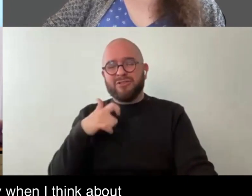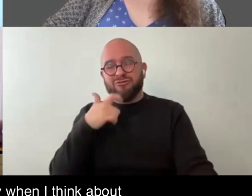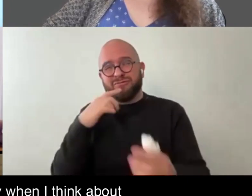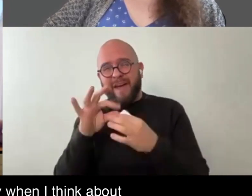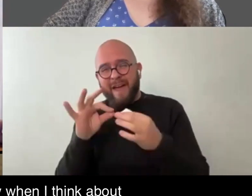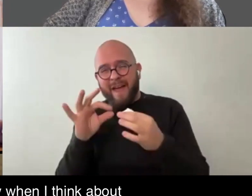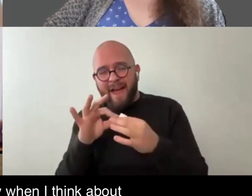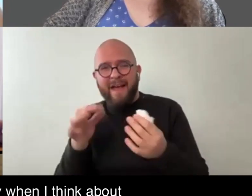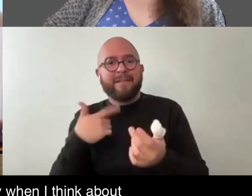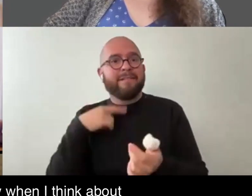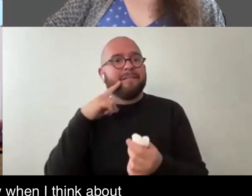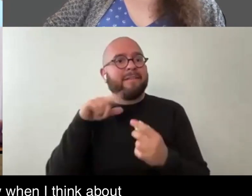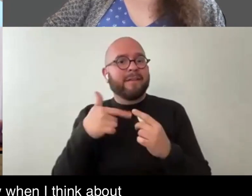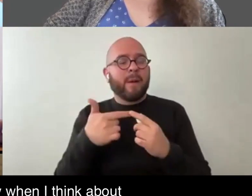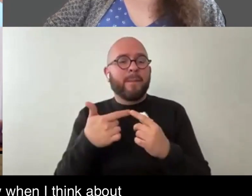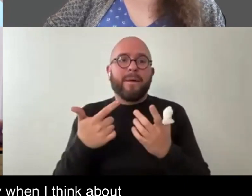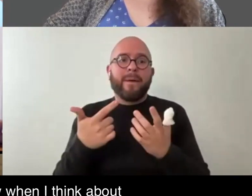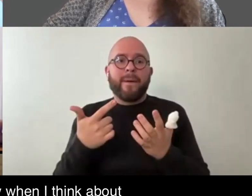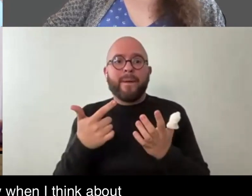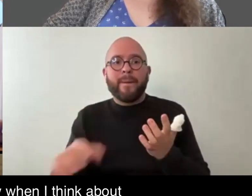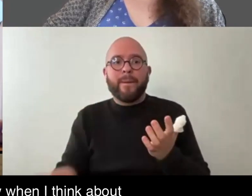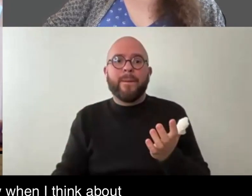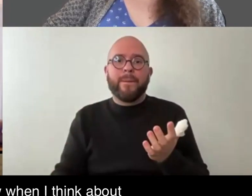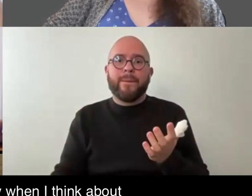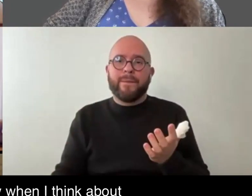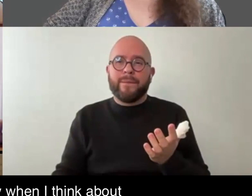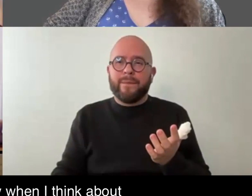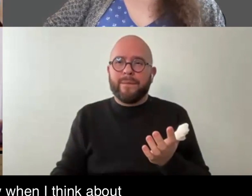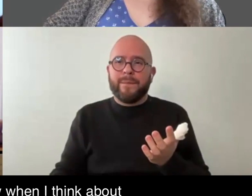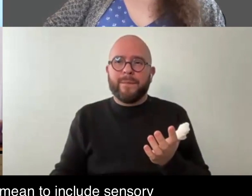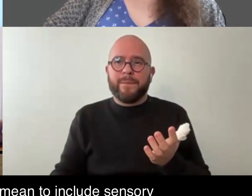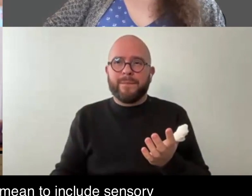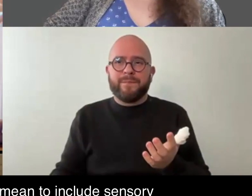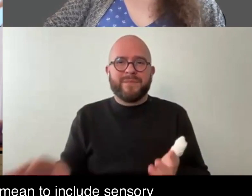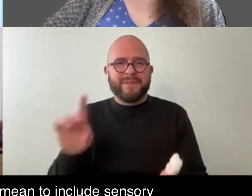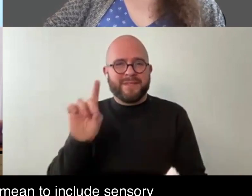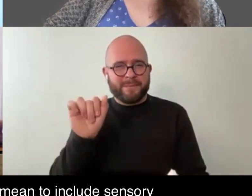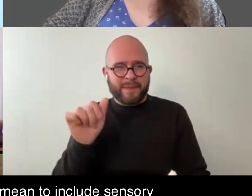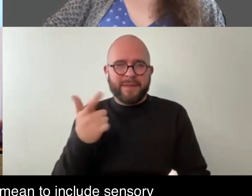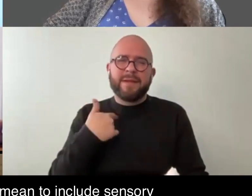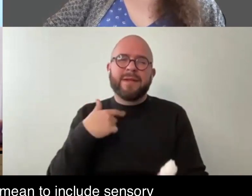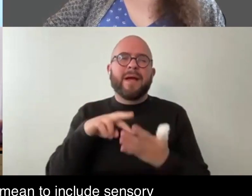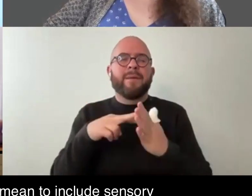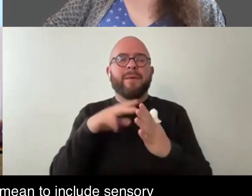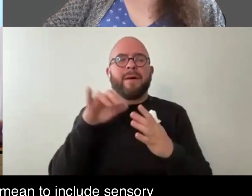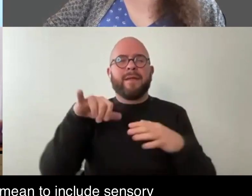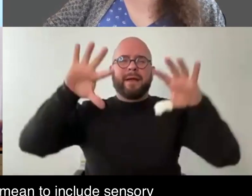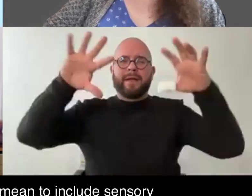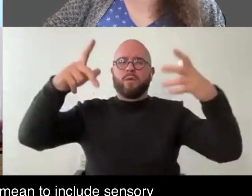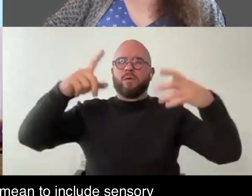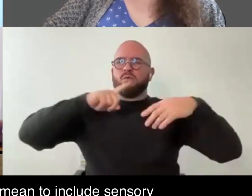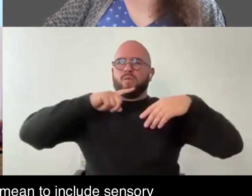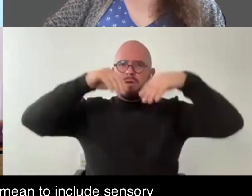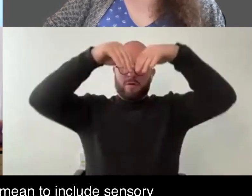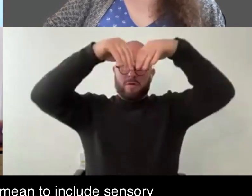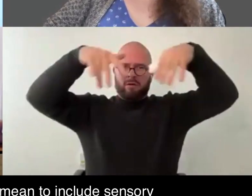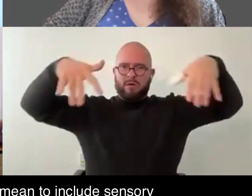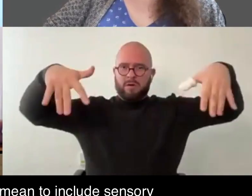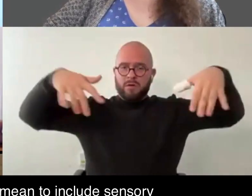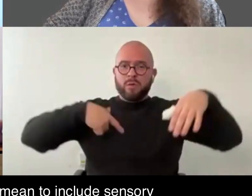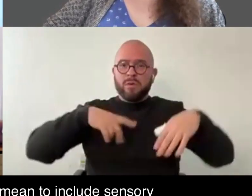think about disability, I mean that category expansively. I mean to include